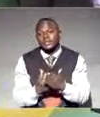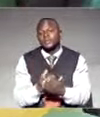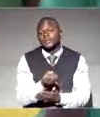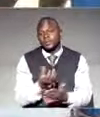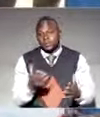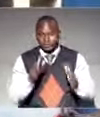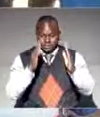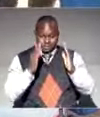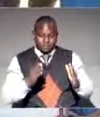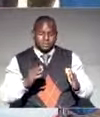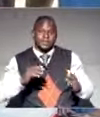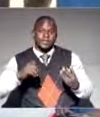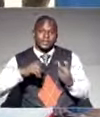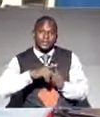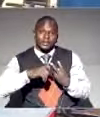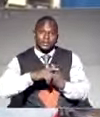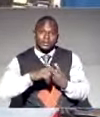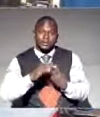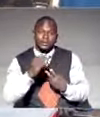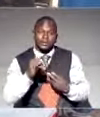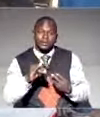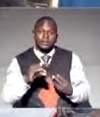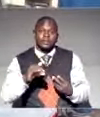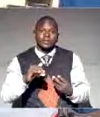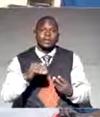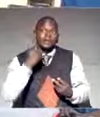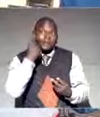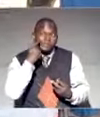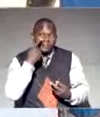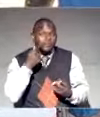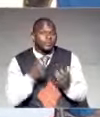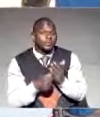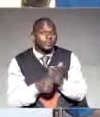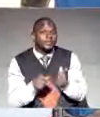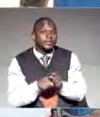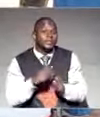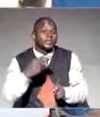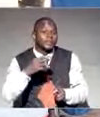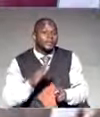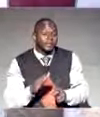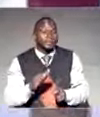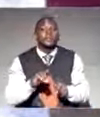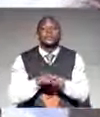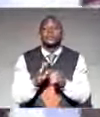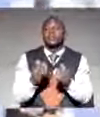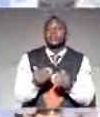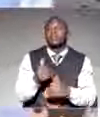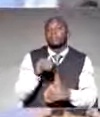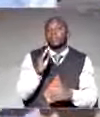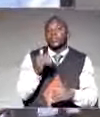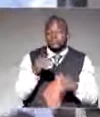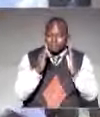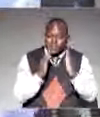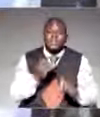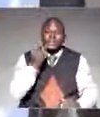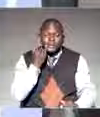especially for HIV AIDS, eye infections and hepatitis B infections, were of concern and